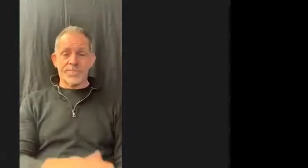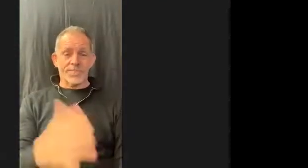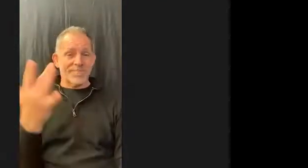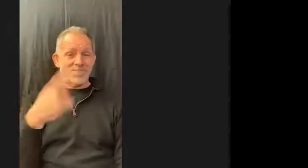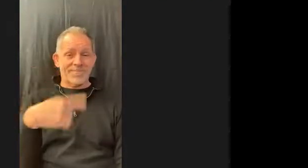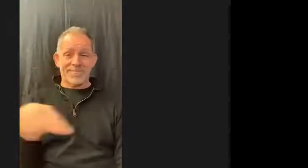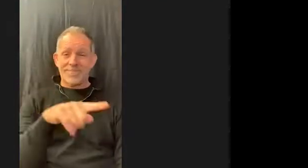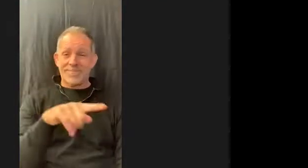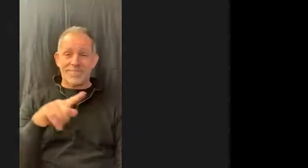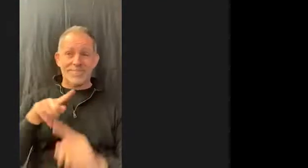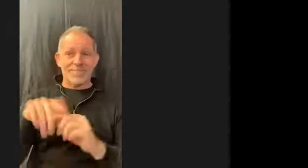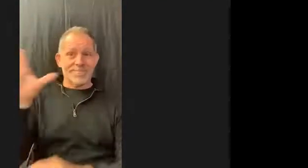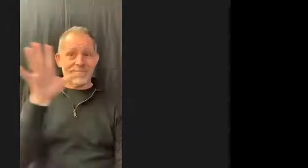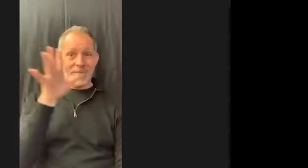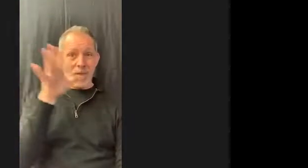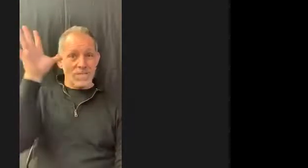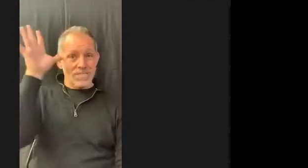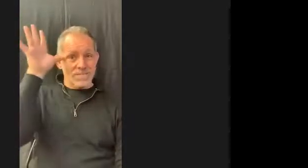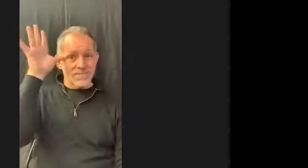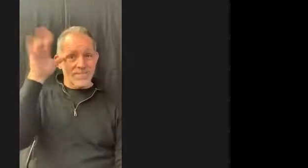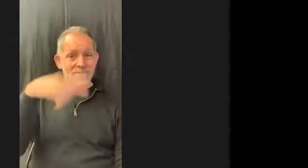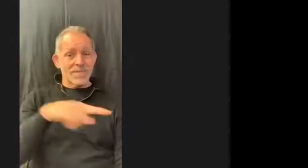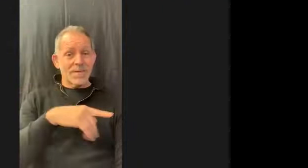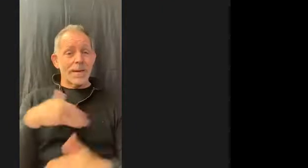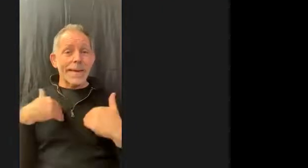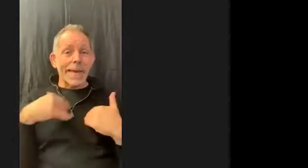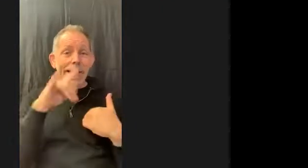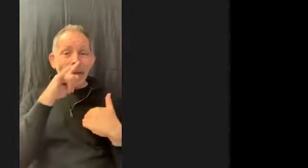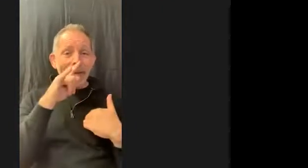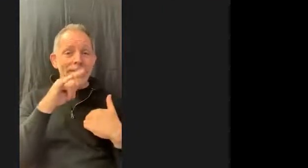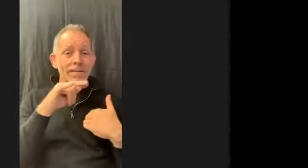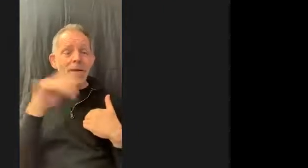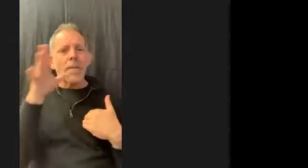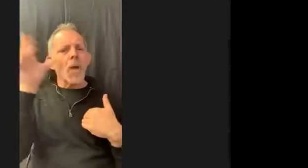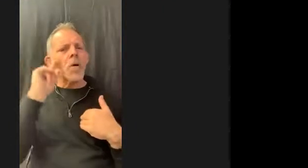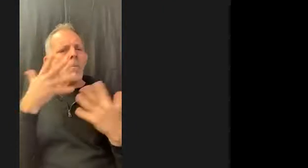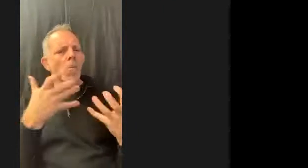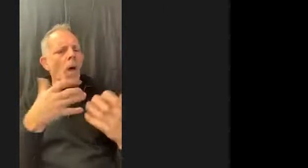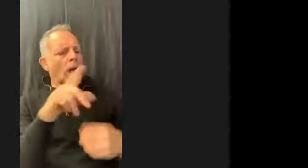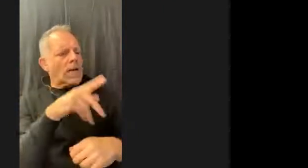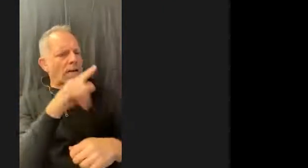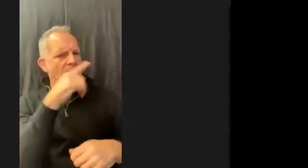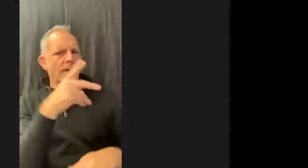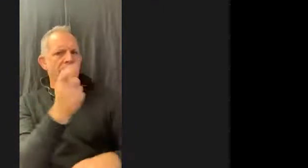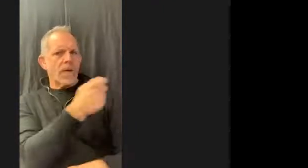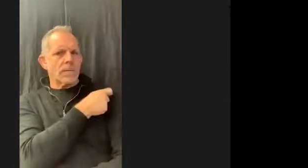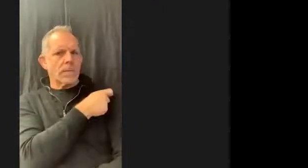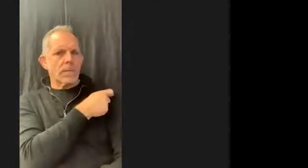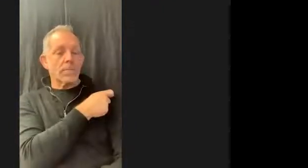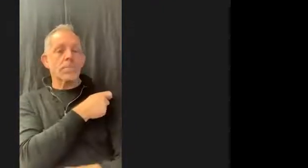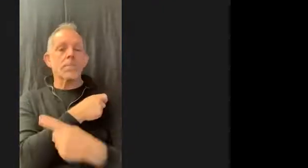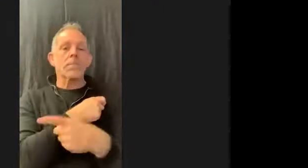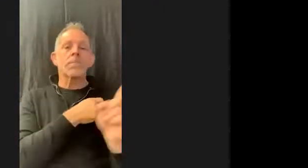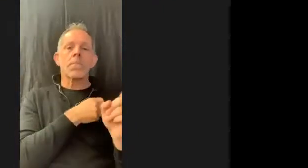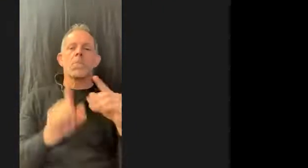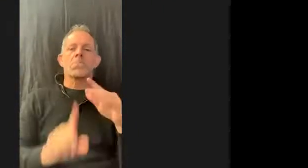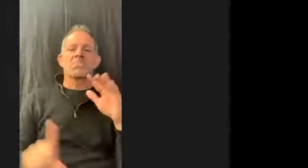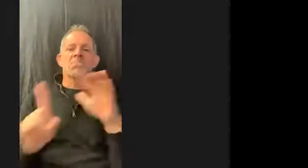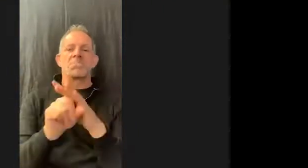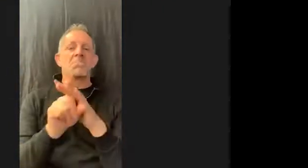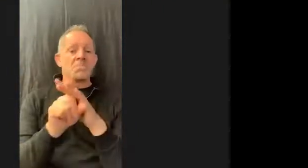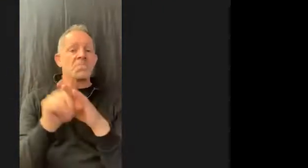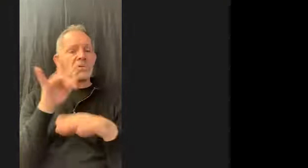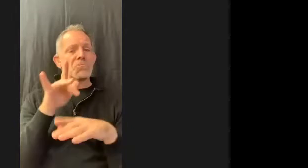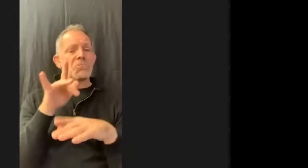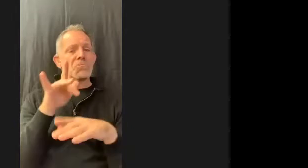in their children being vaccinated, I think we'll see them looking and showing up early at their healthcare provider,